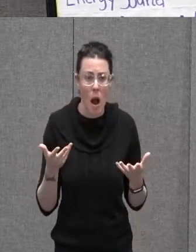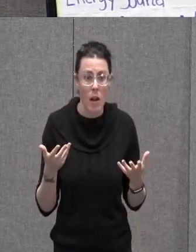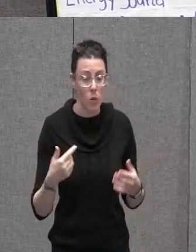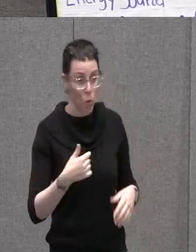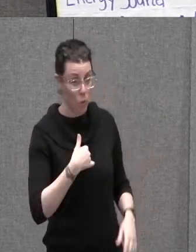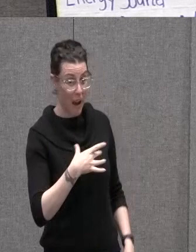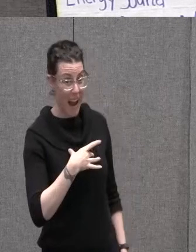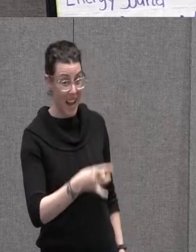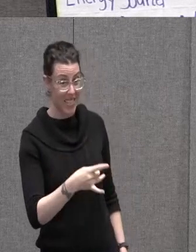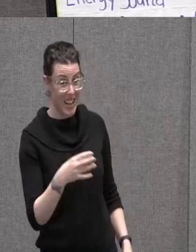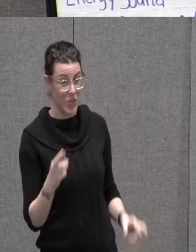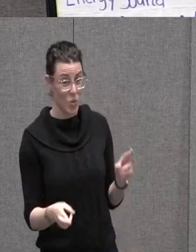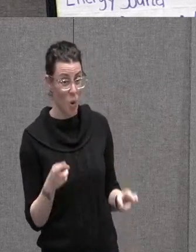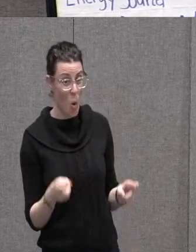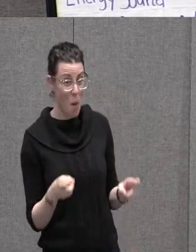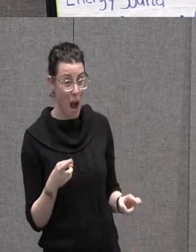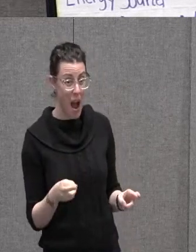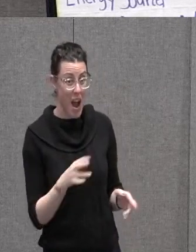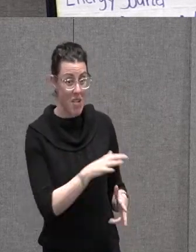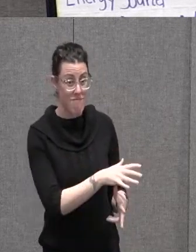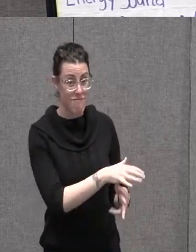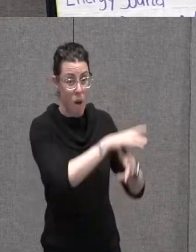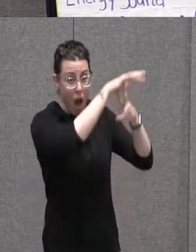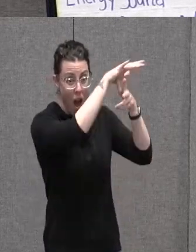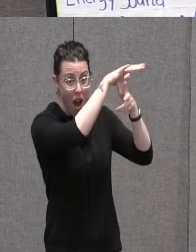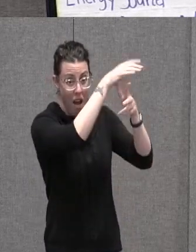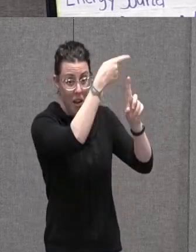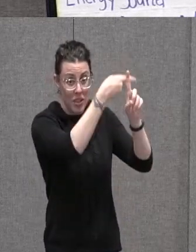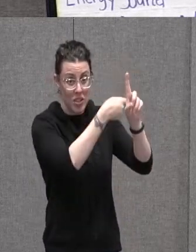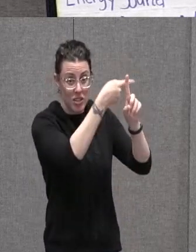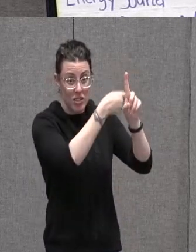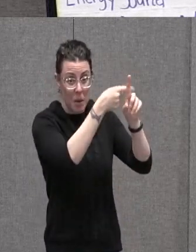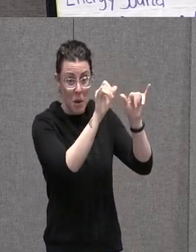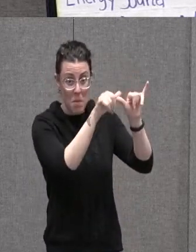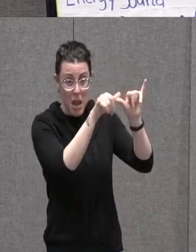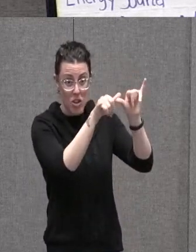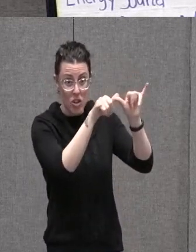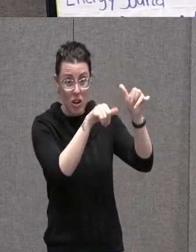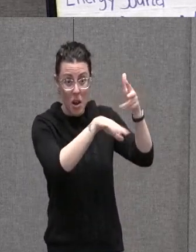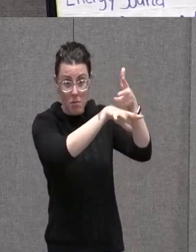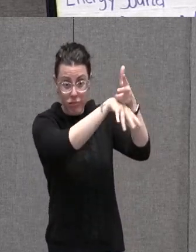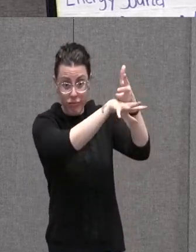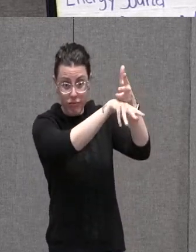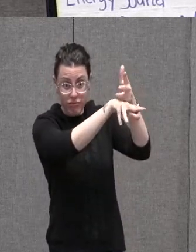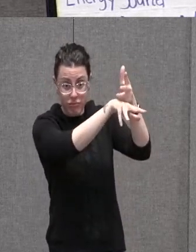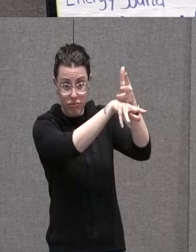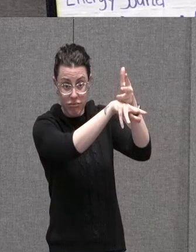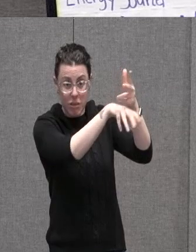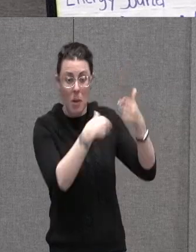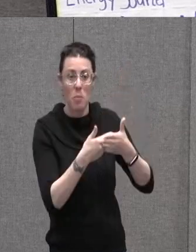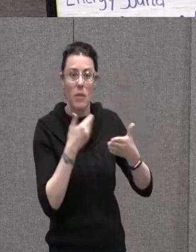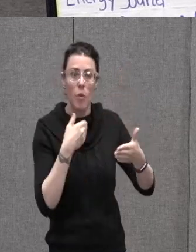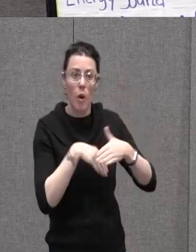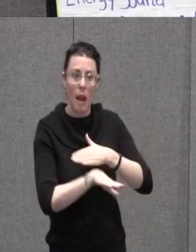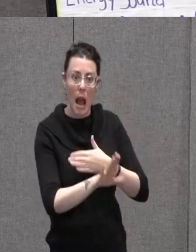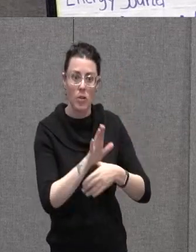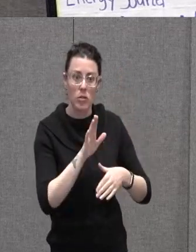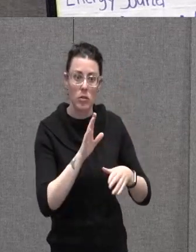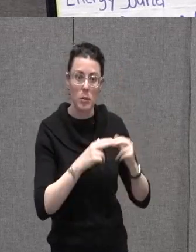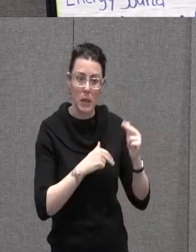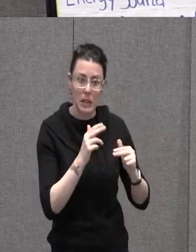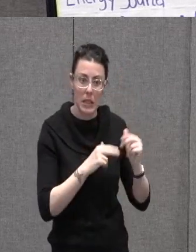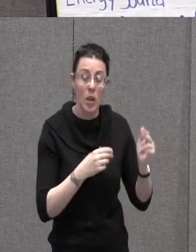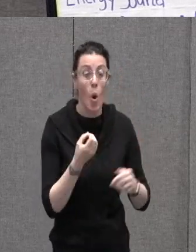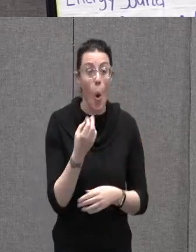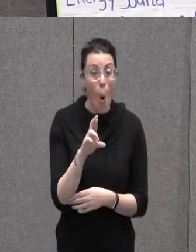with the sensors checking for fevers before anyone went into the building, the UVs, maybe even helping guide people into